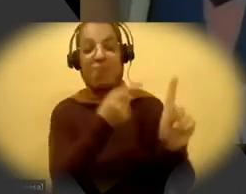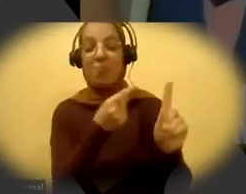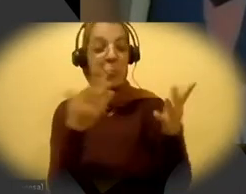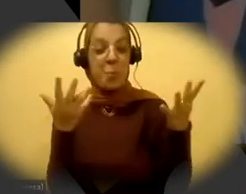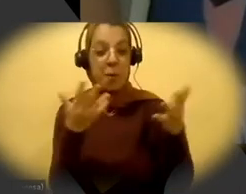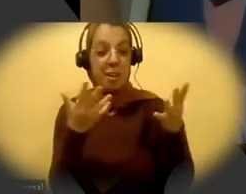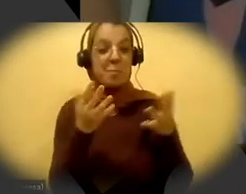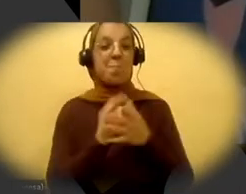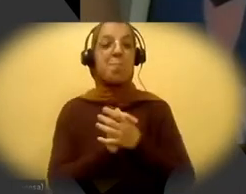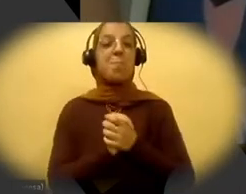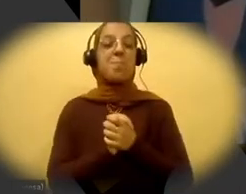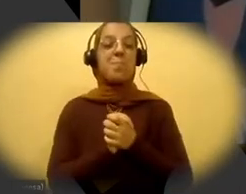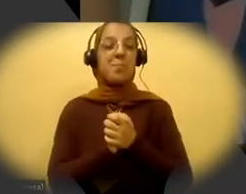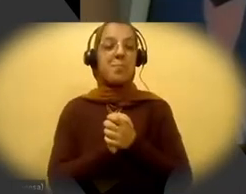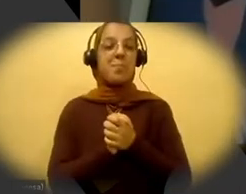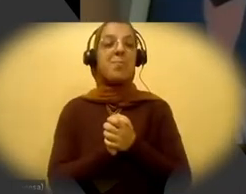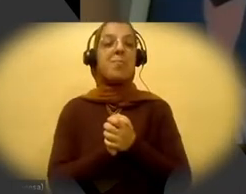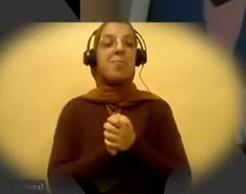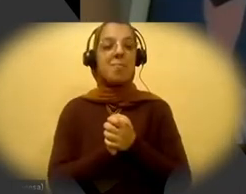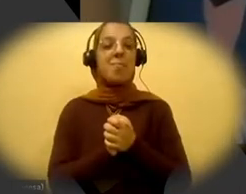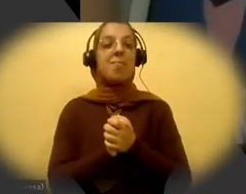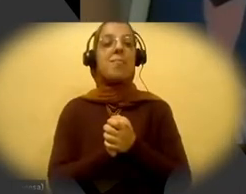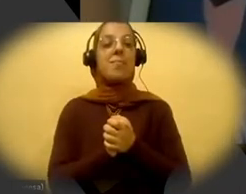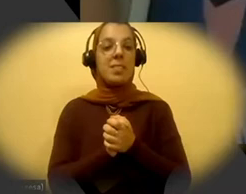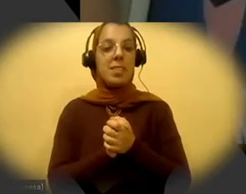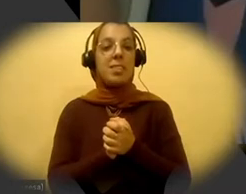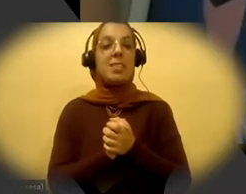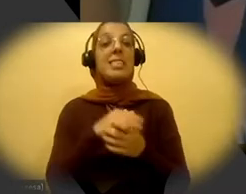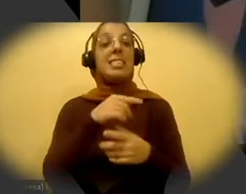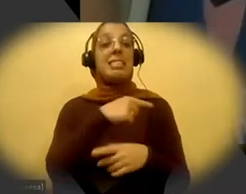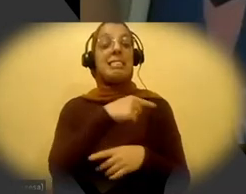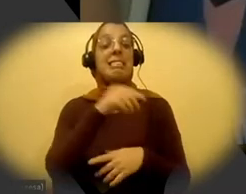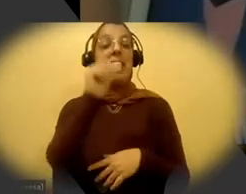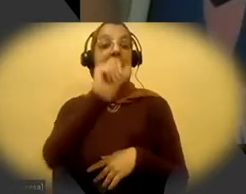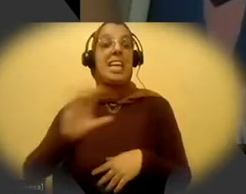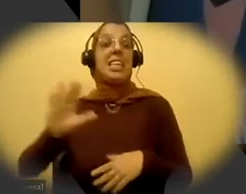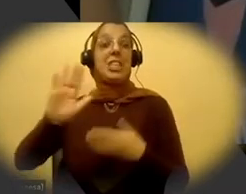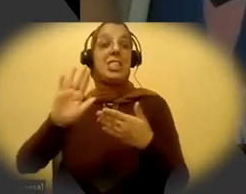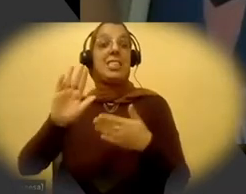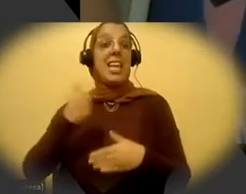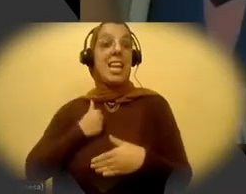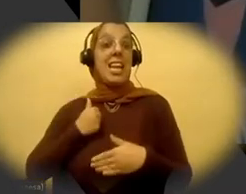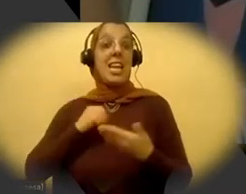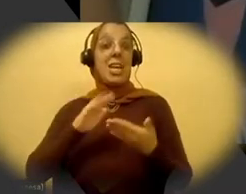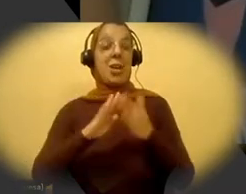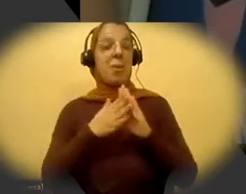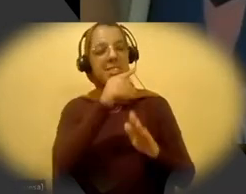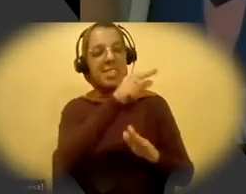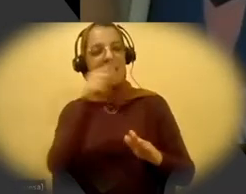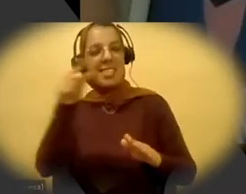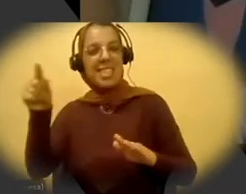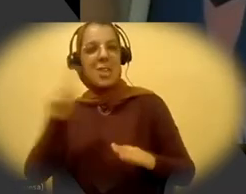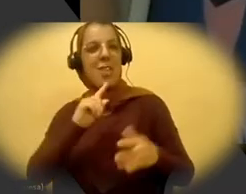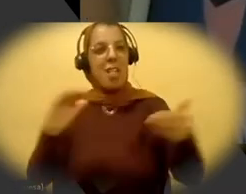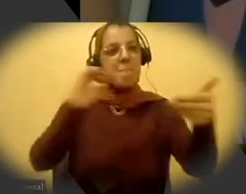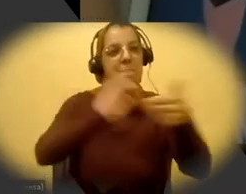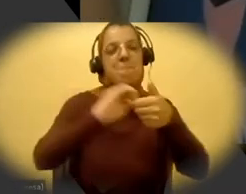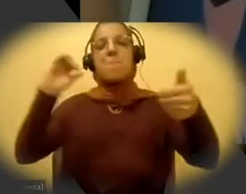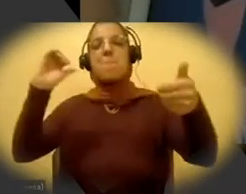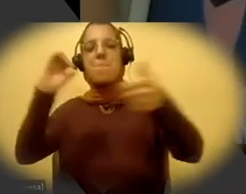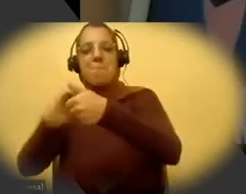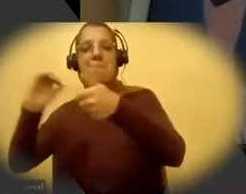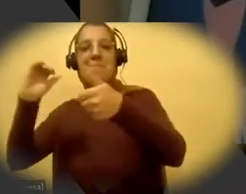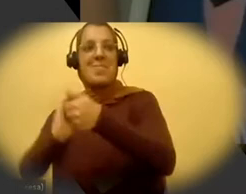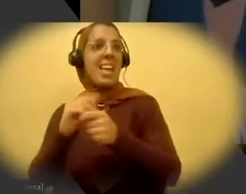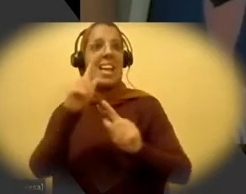to, you know, build bridges across Asian Canadian communities and strengthen bonds when we can't really be